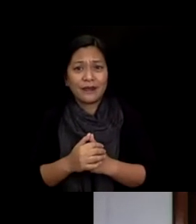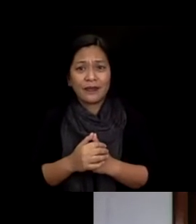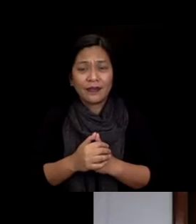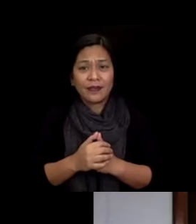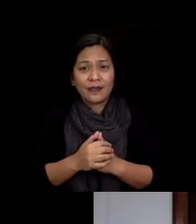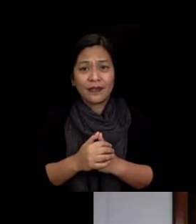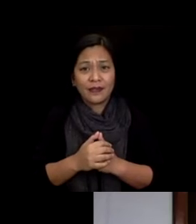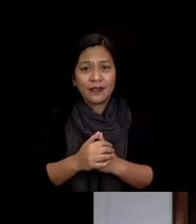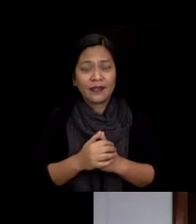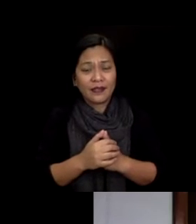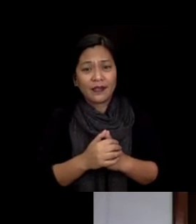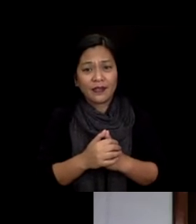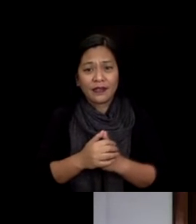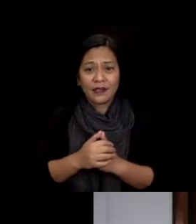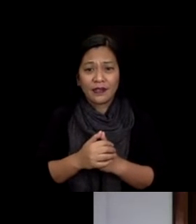and